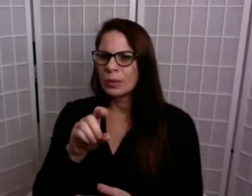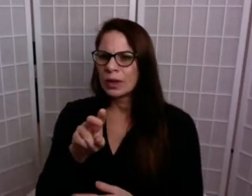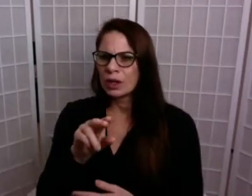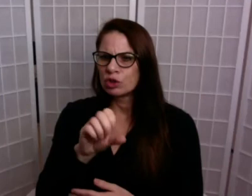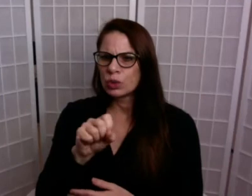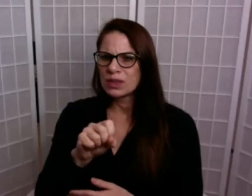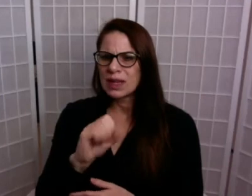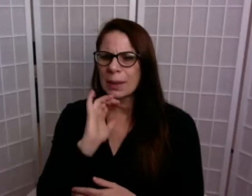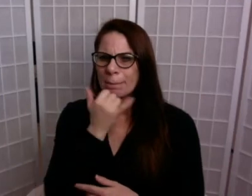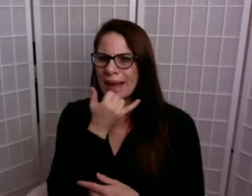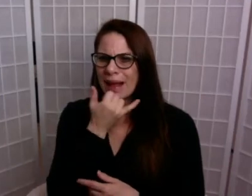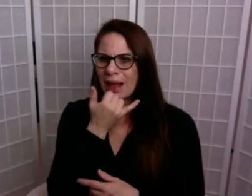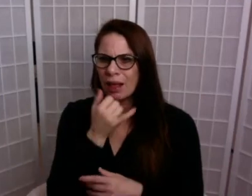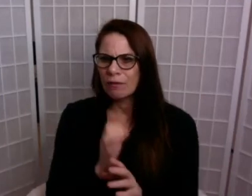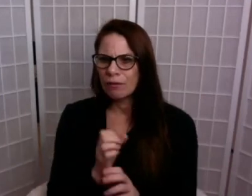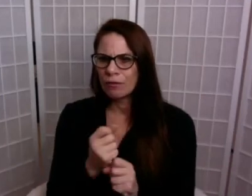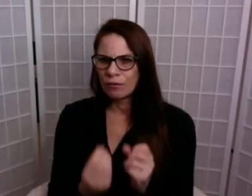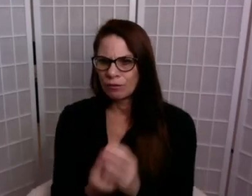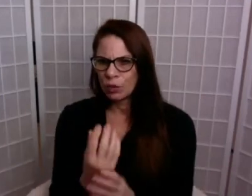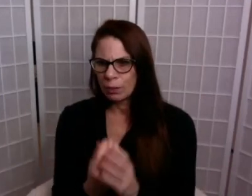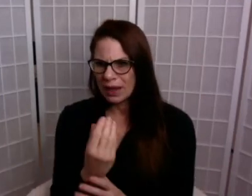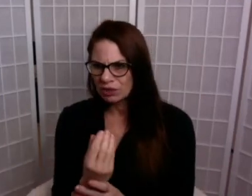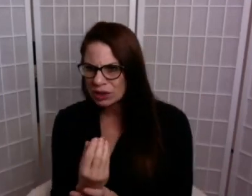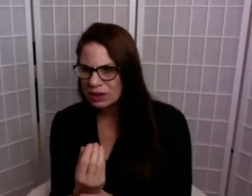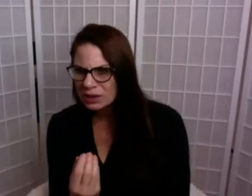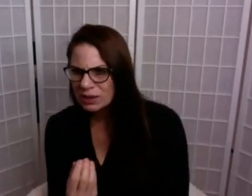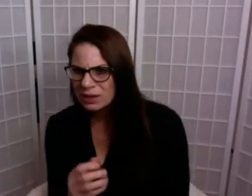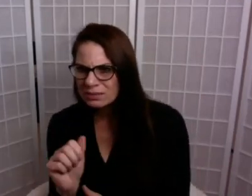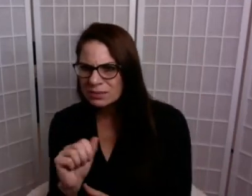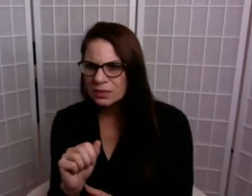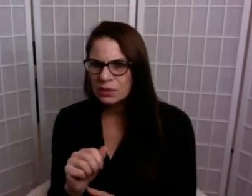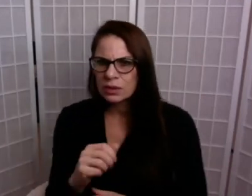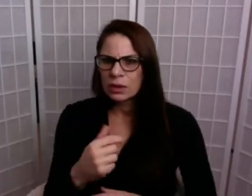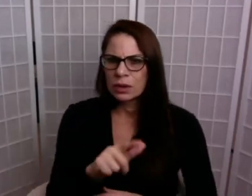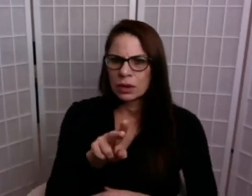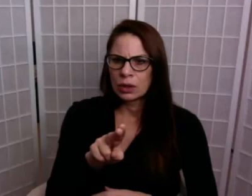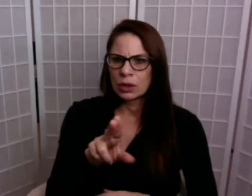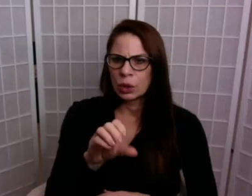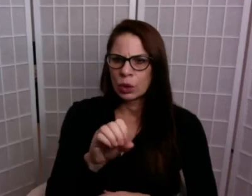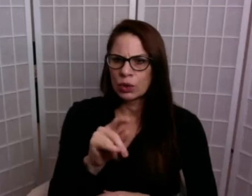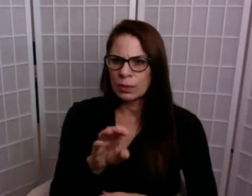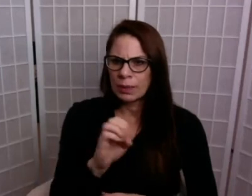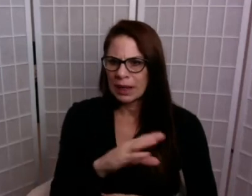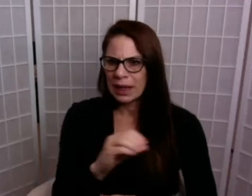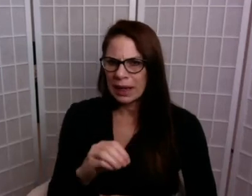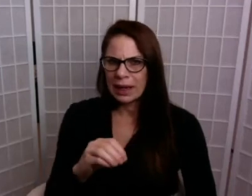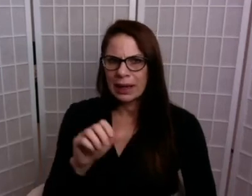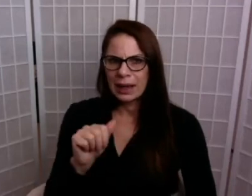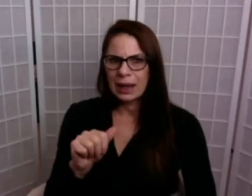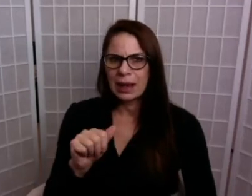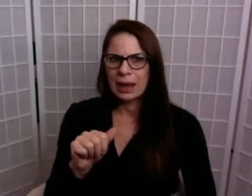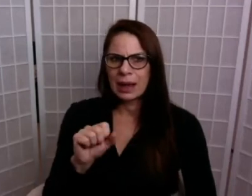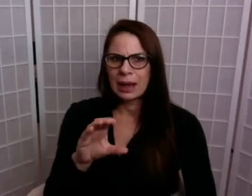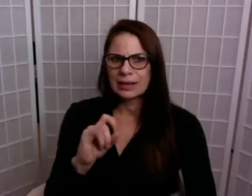with arthritis? Are acetaminophen or glucosamine helpful? Other possible non-surgical help?